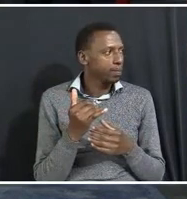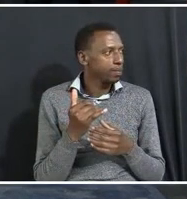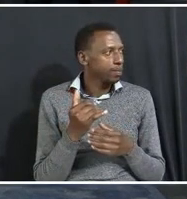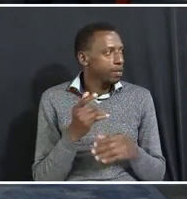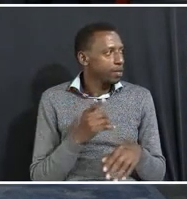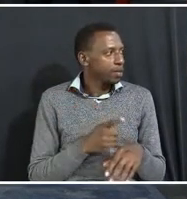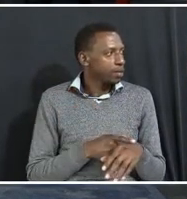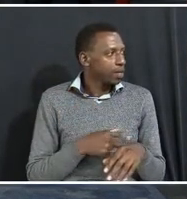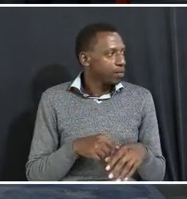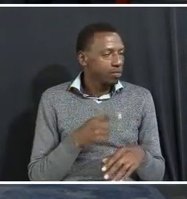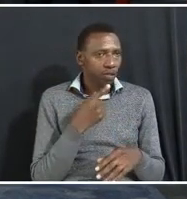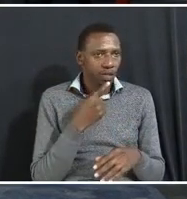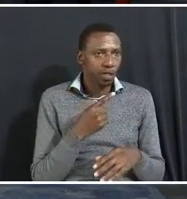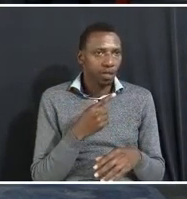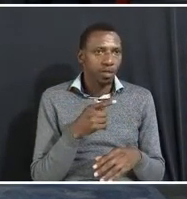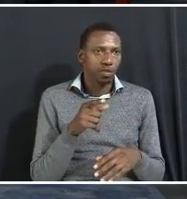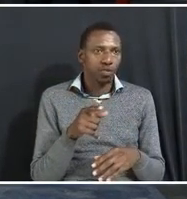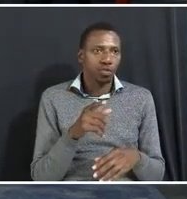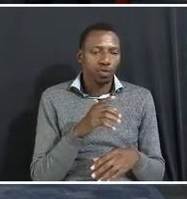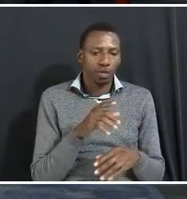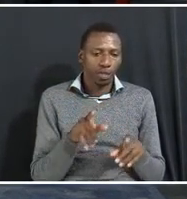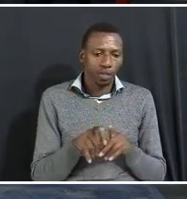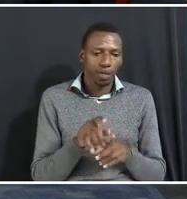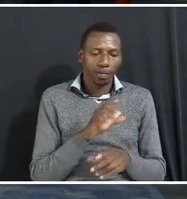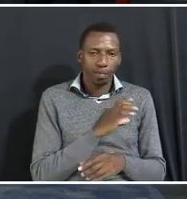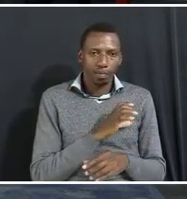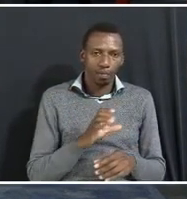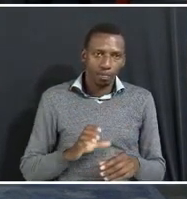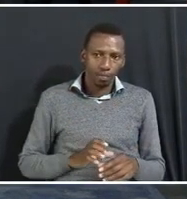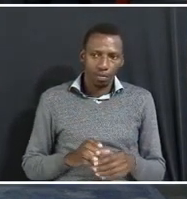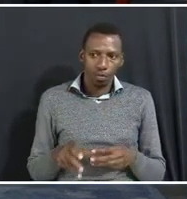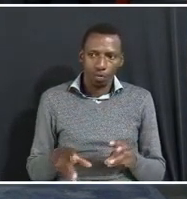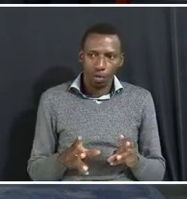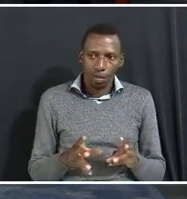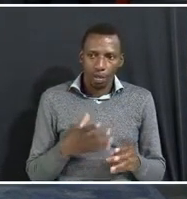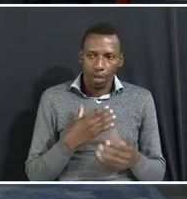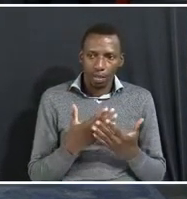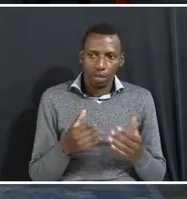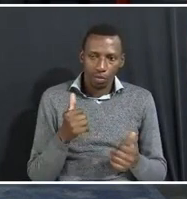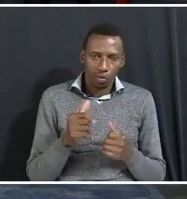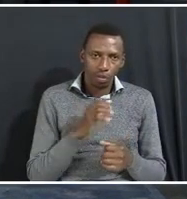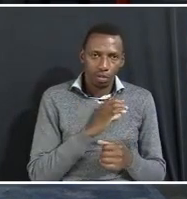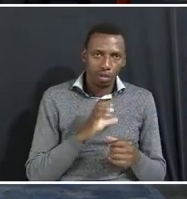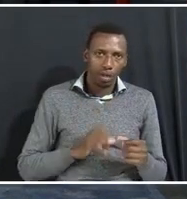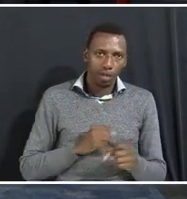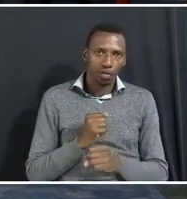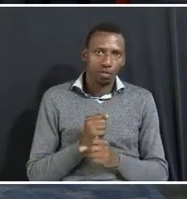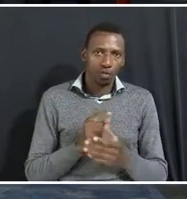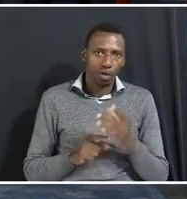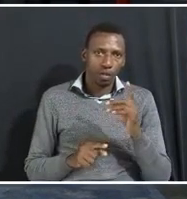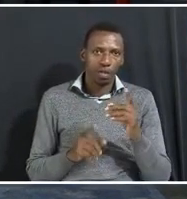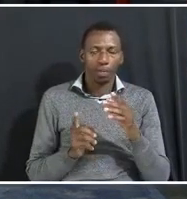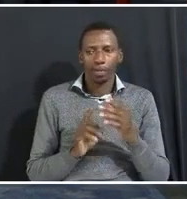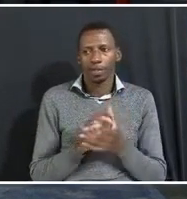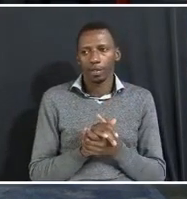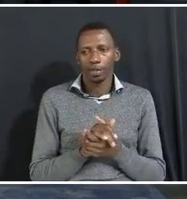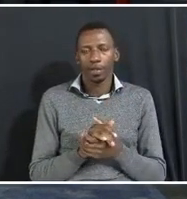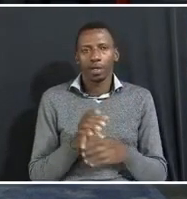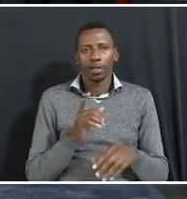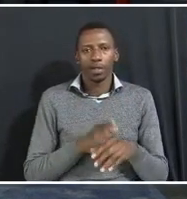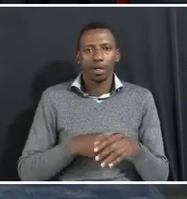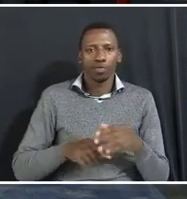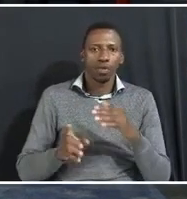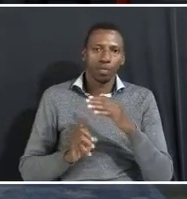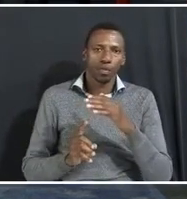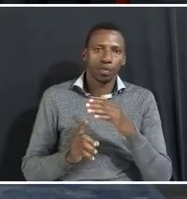when we say we are Christ-like, we do the things that Christ did, and the things that Christ did was that he ministered. When we are